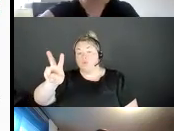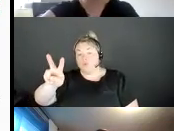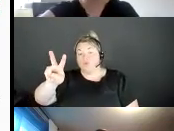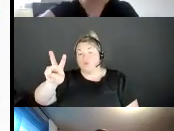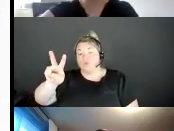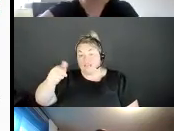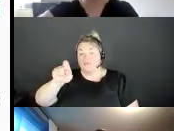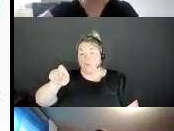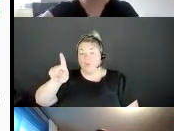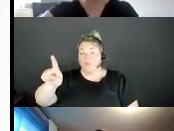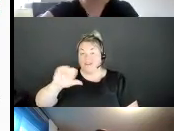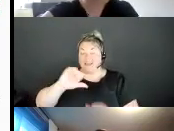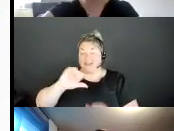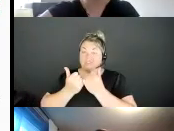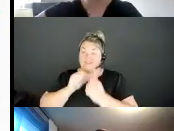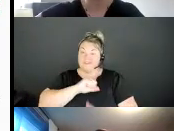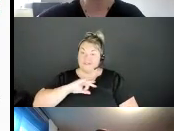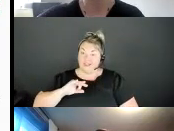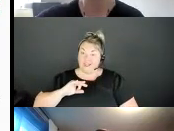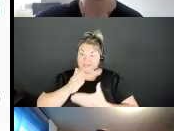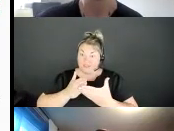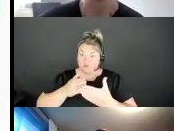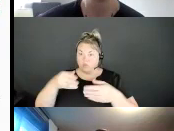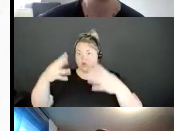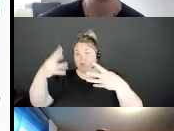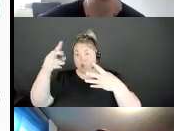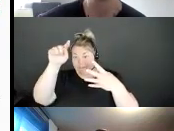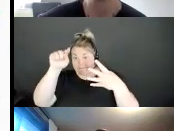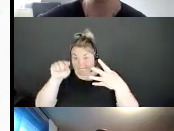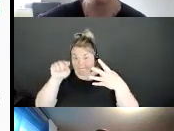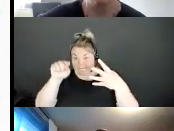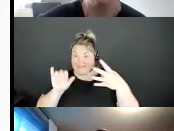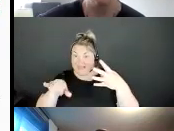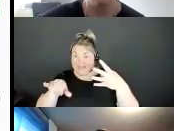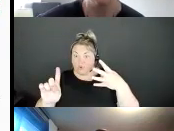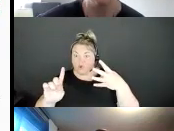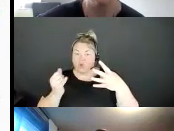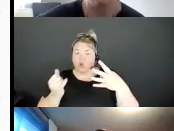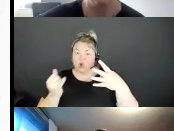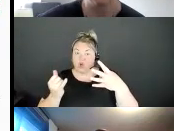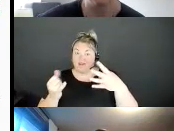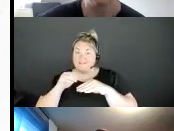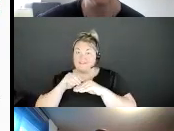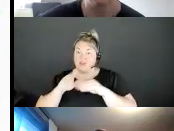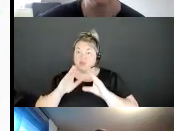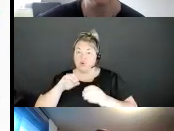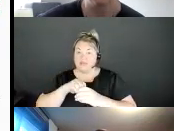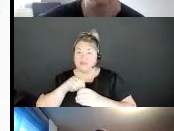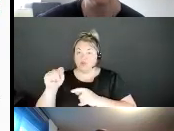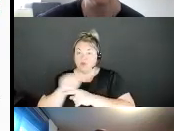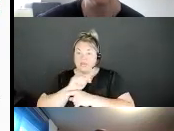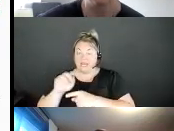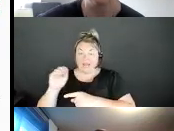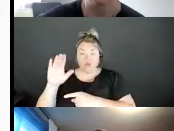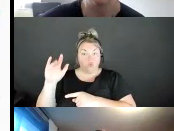21.210.1 agency staff section. We're going to scroll down, and this is where the current counselor in training and 25%,